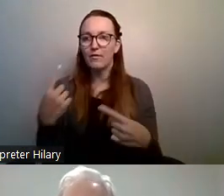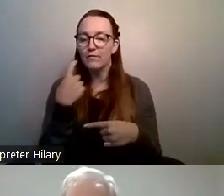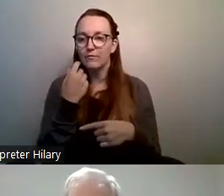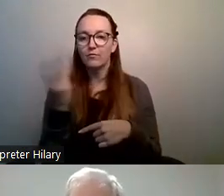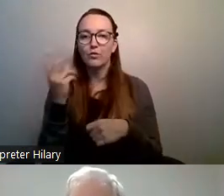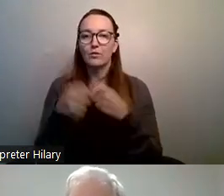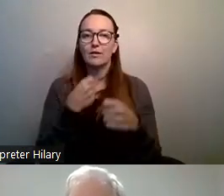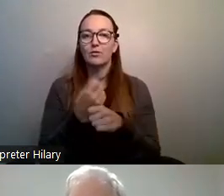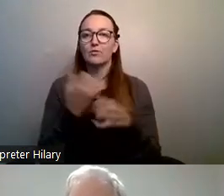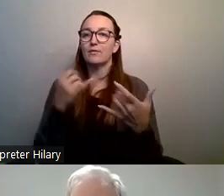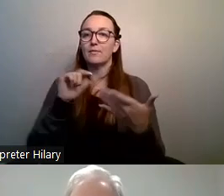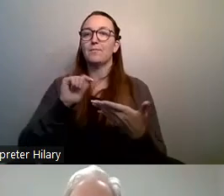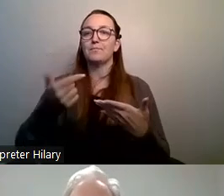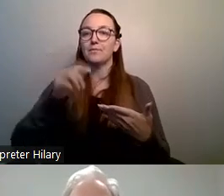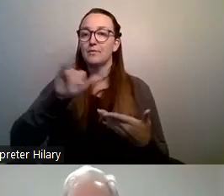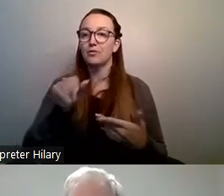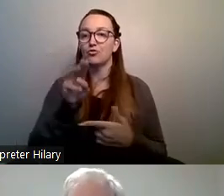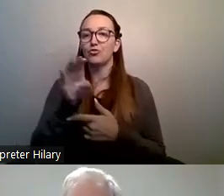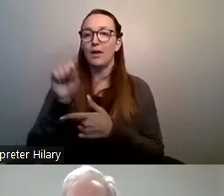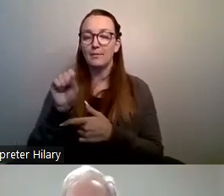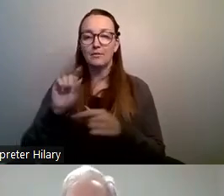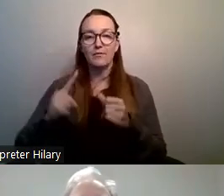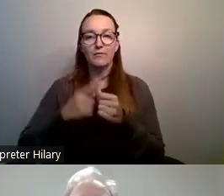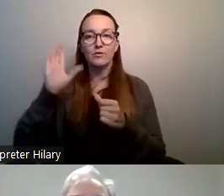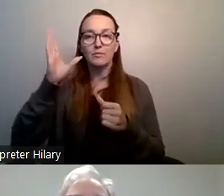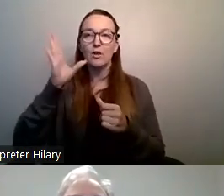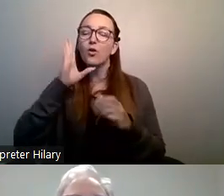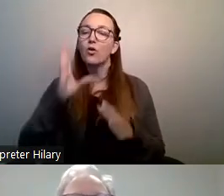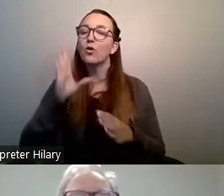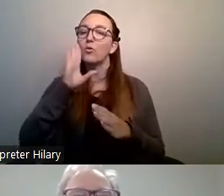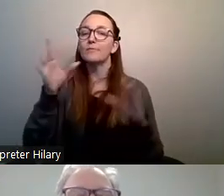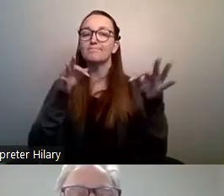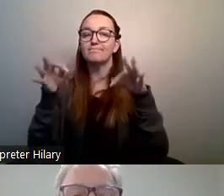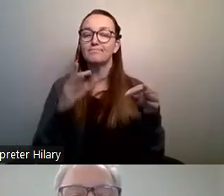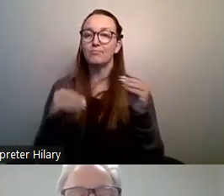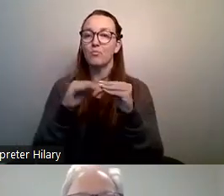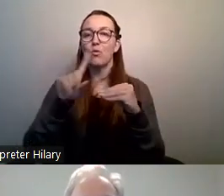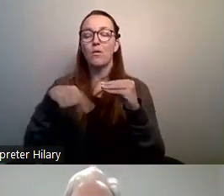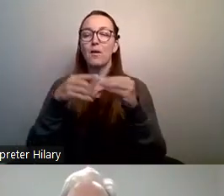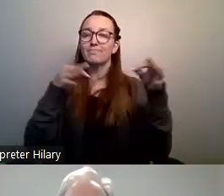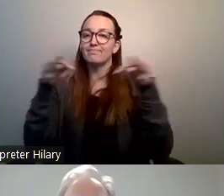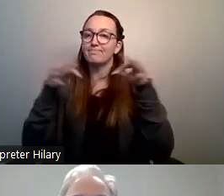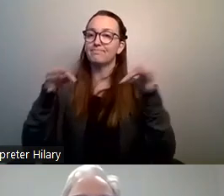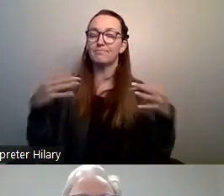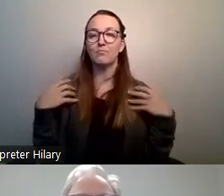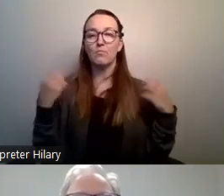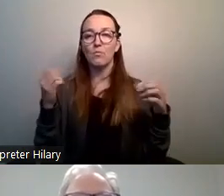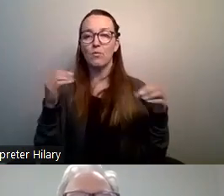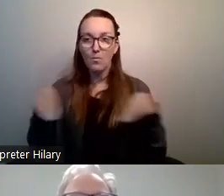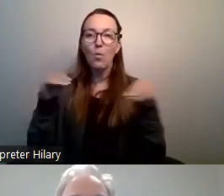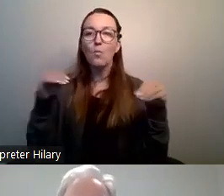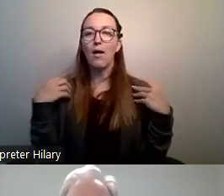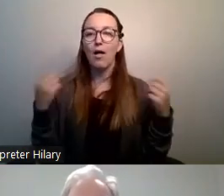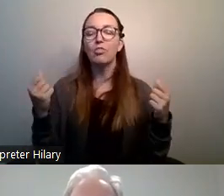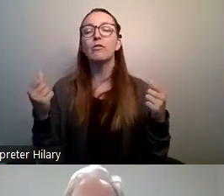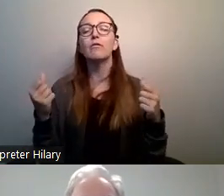our first speaker, James, who's going to elaborate more on a definition of mobile health and some about the landscape of programs